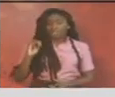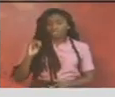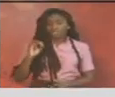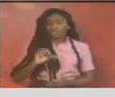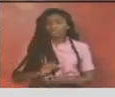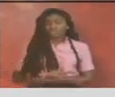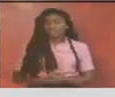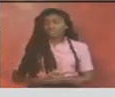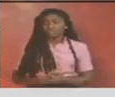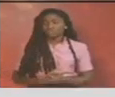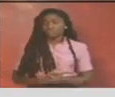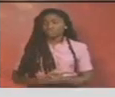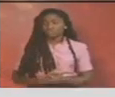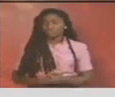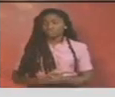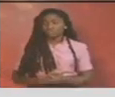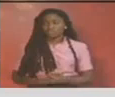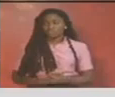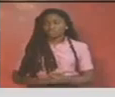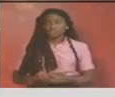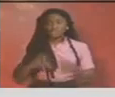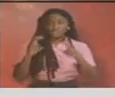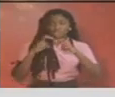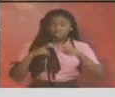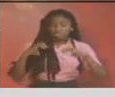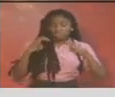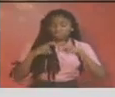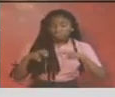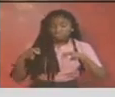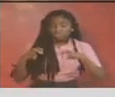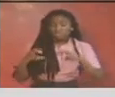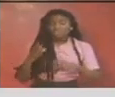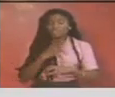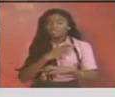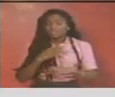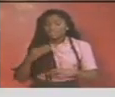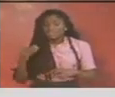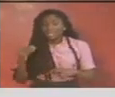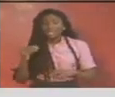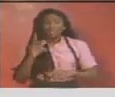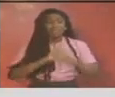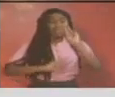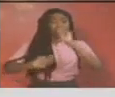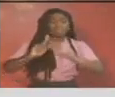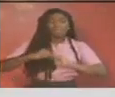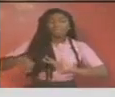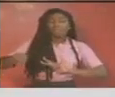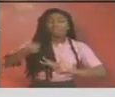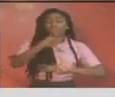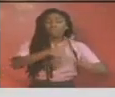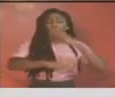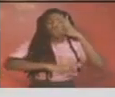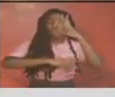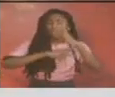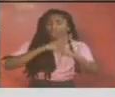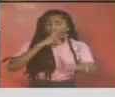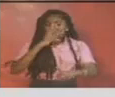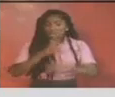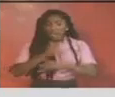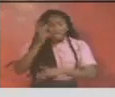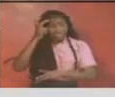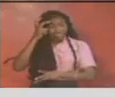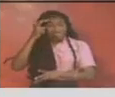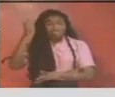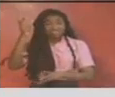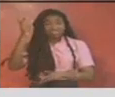assessment experts and they engage national regulators from around the world. So they leverage experience and expertise that